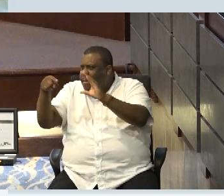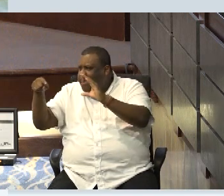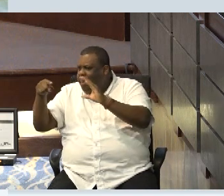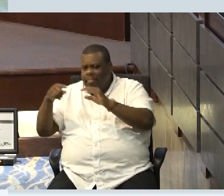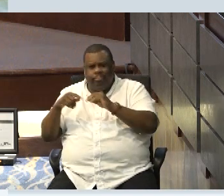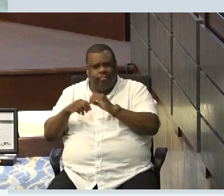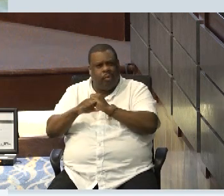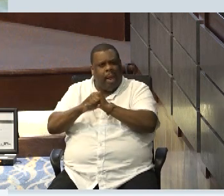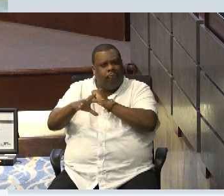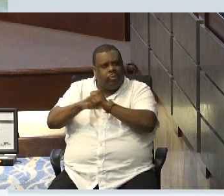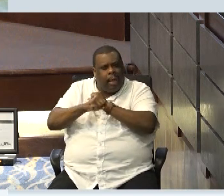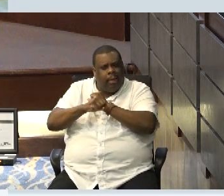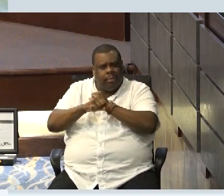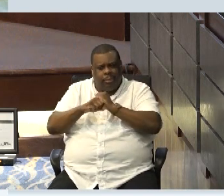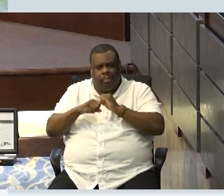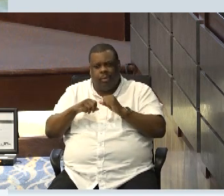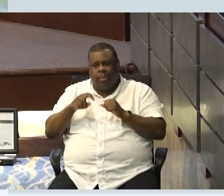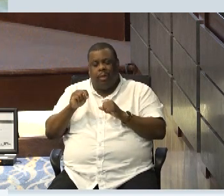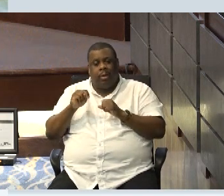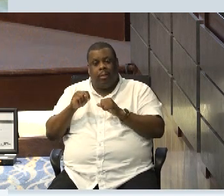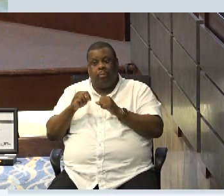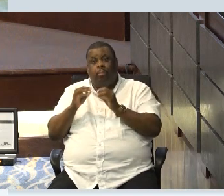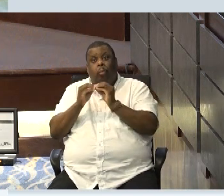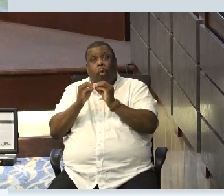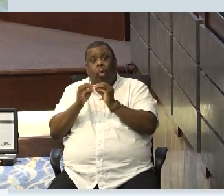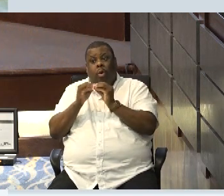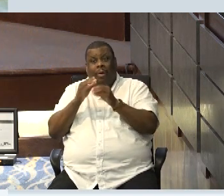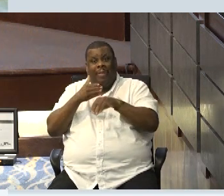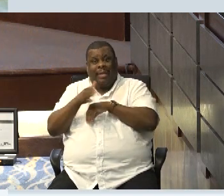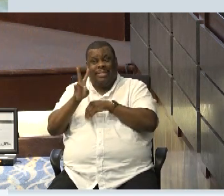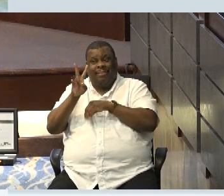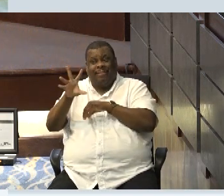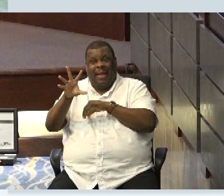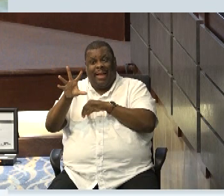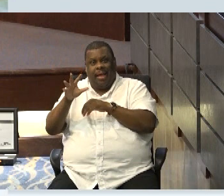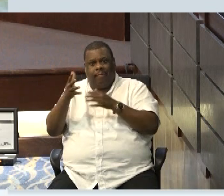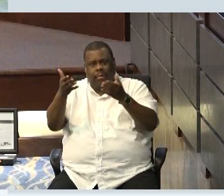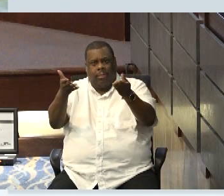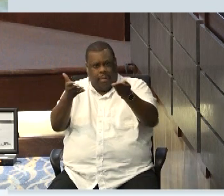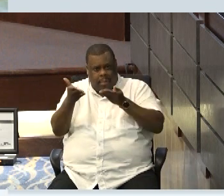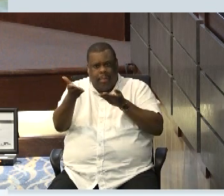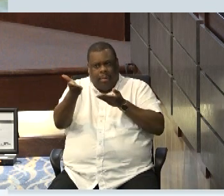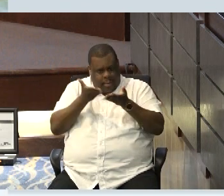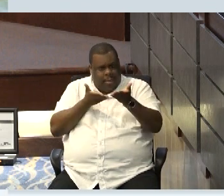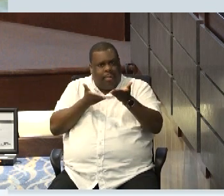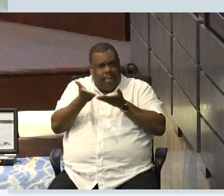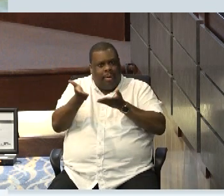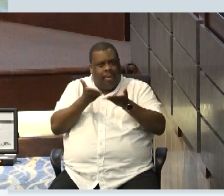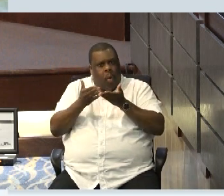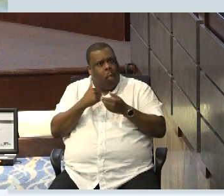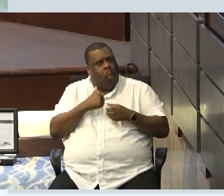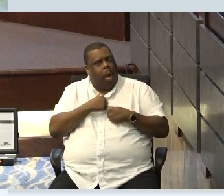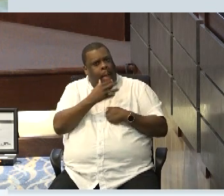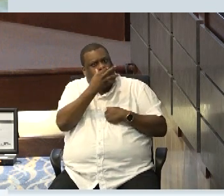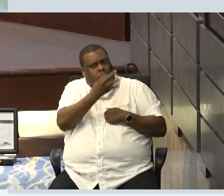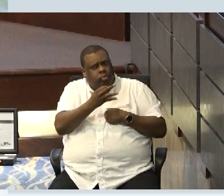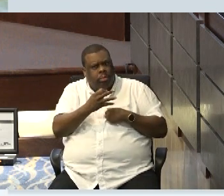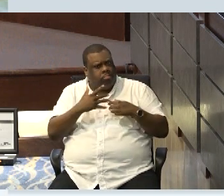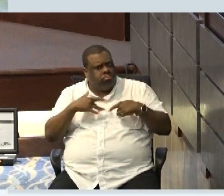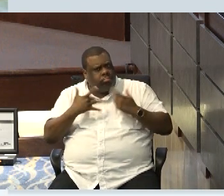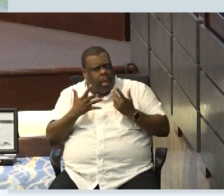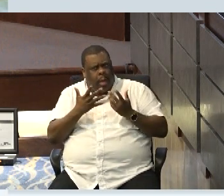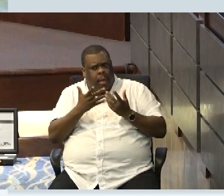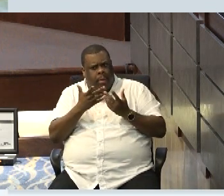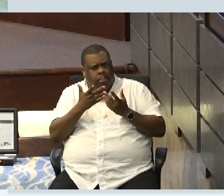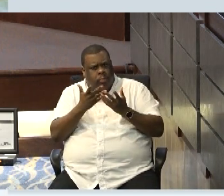advertisement. Already we have more than 75 statements of interest from folks that want to stay in touch with us as we move through this